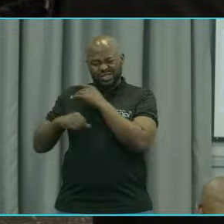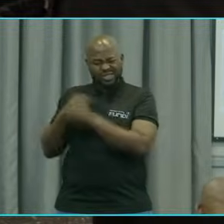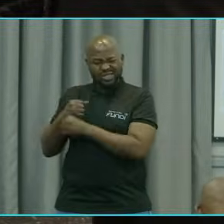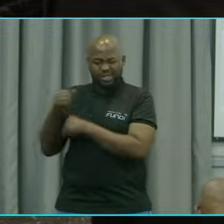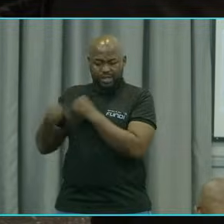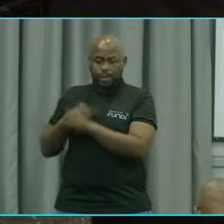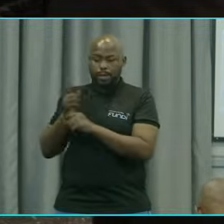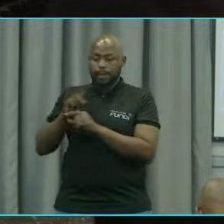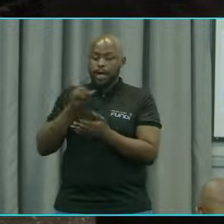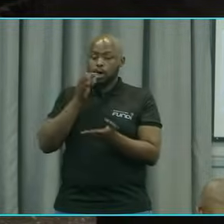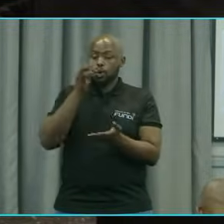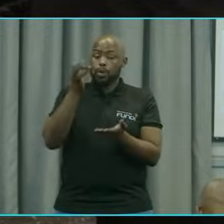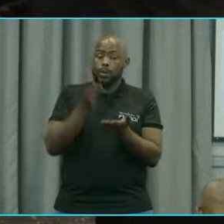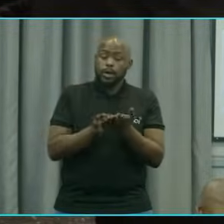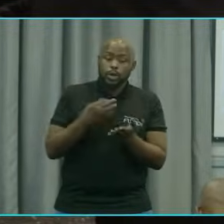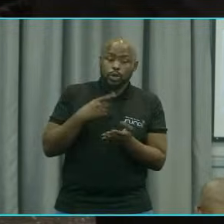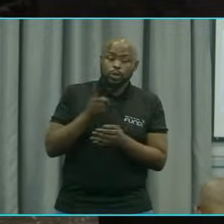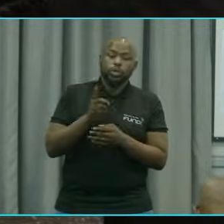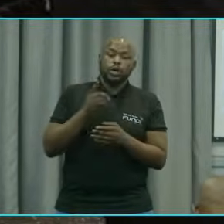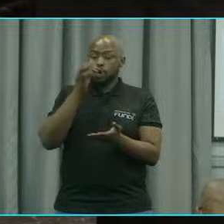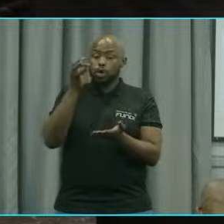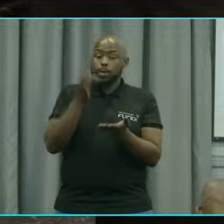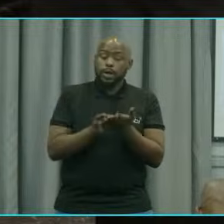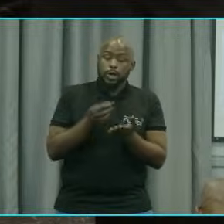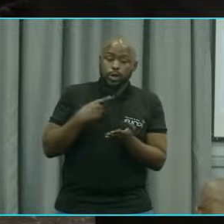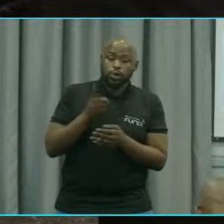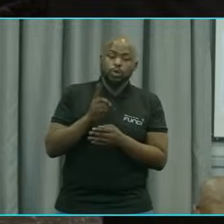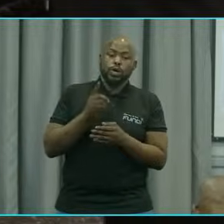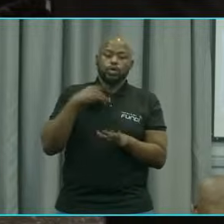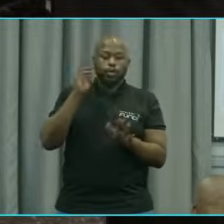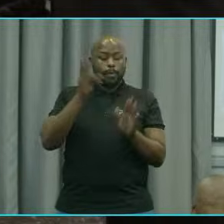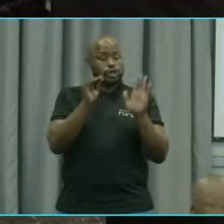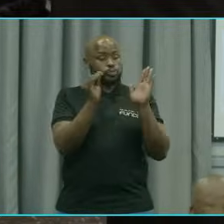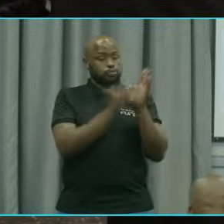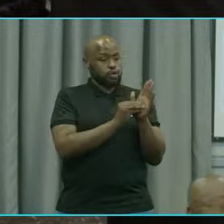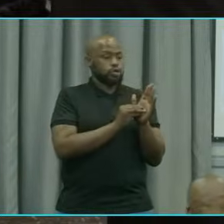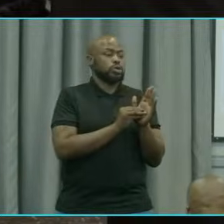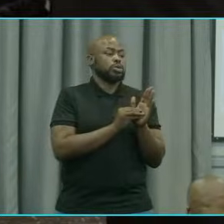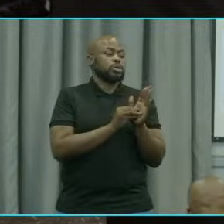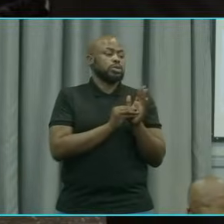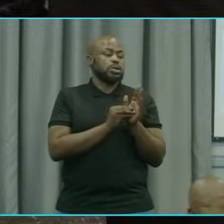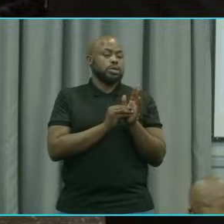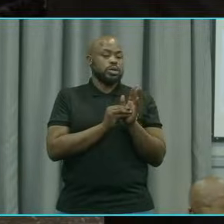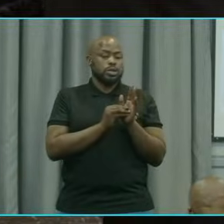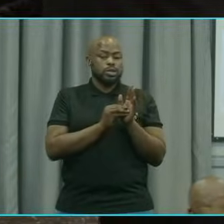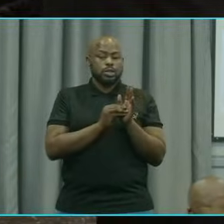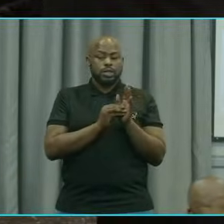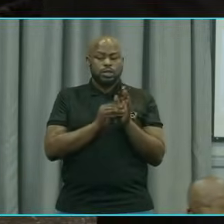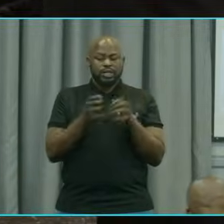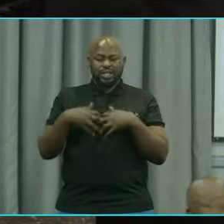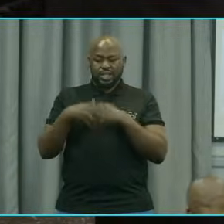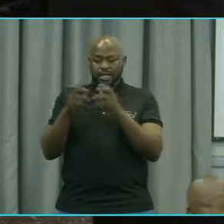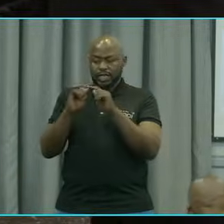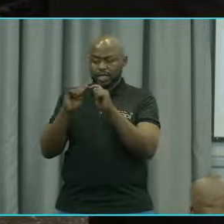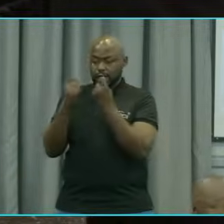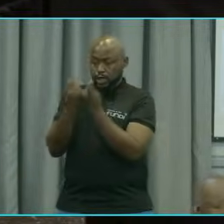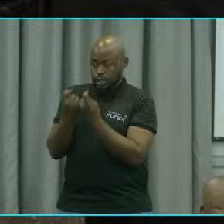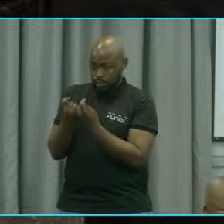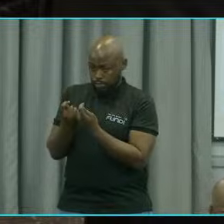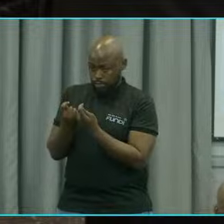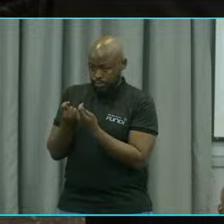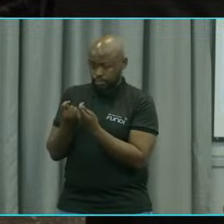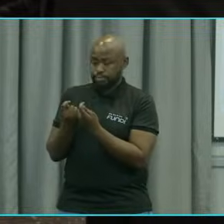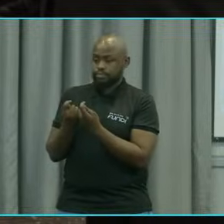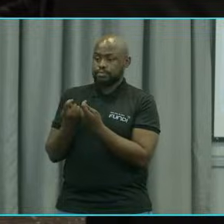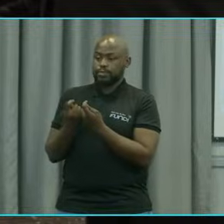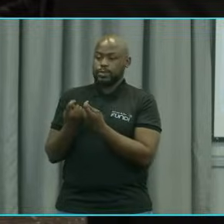that we should put into the template itself is we should genuinely form a technical task team to look actually at the quintiles,